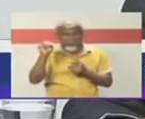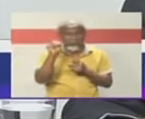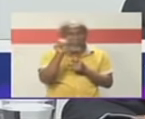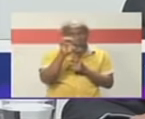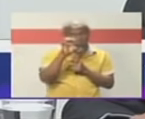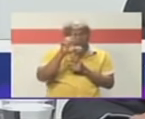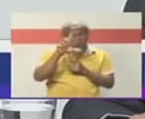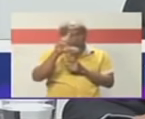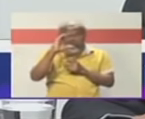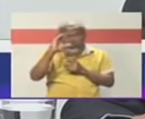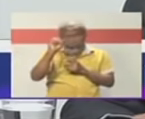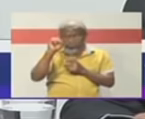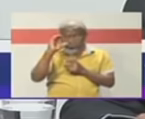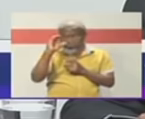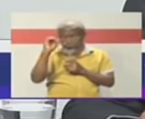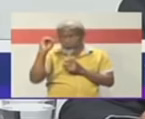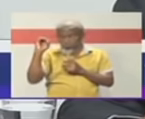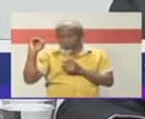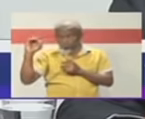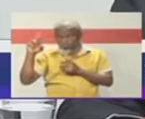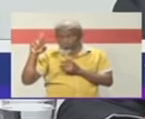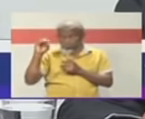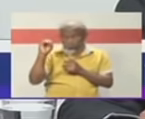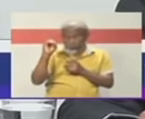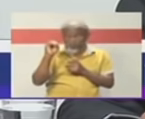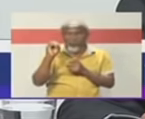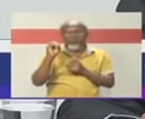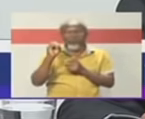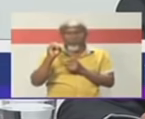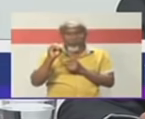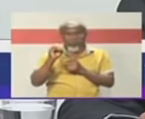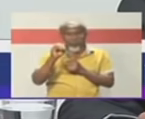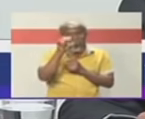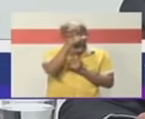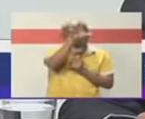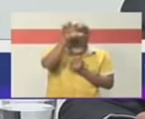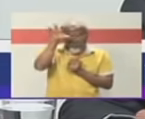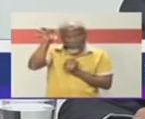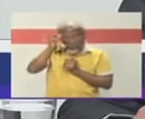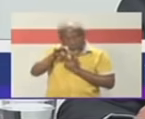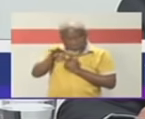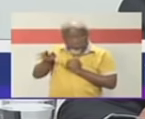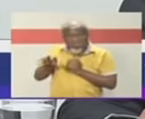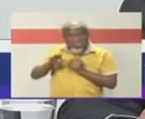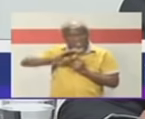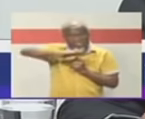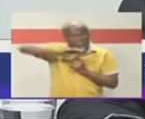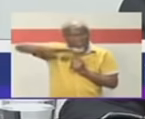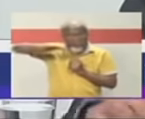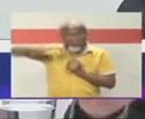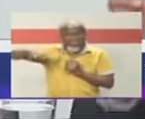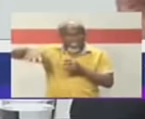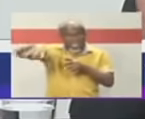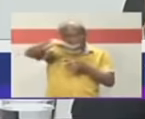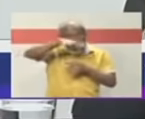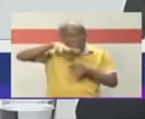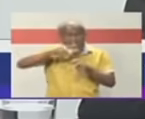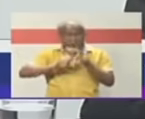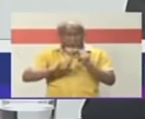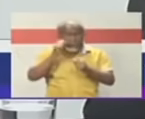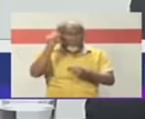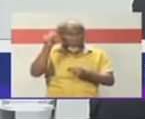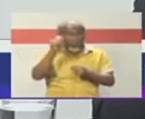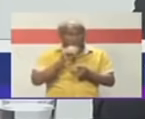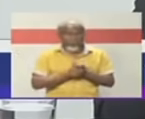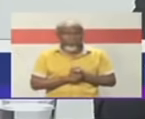Cunupia, 4 counties. We always provide data as to infection rates in counties. In that one